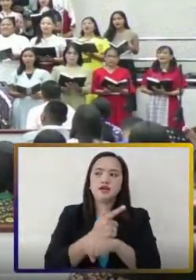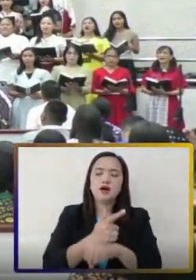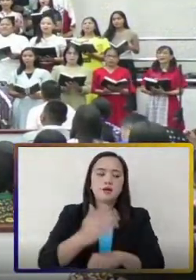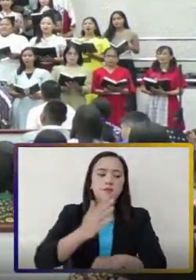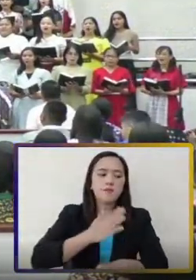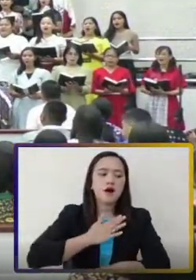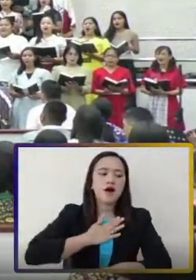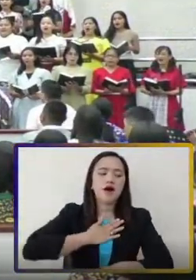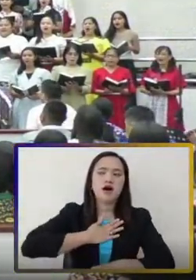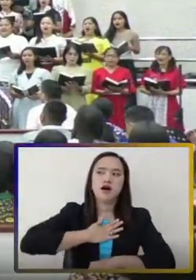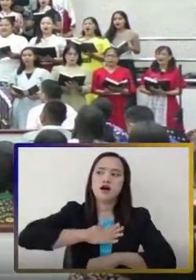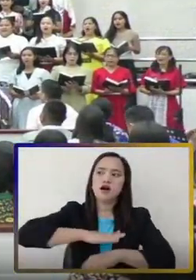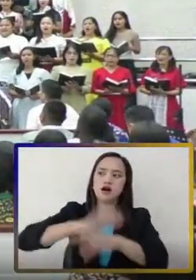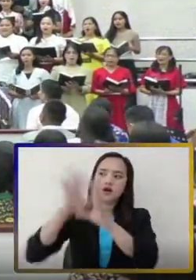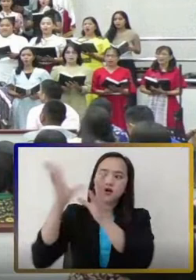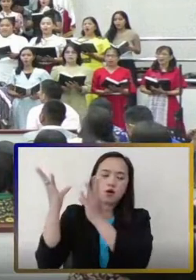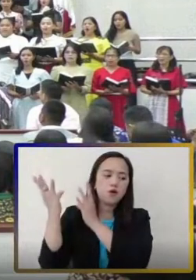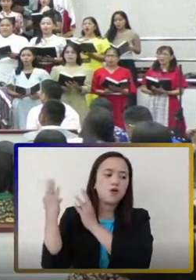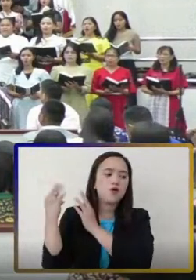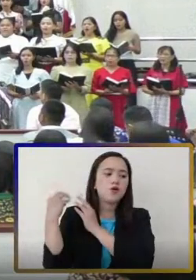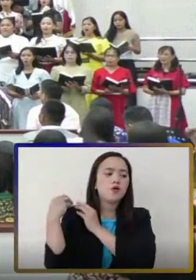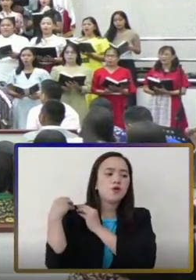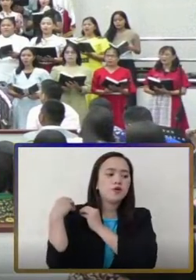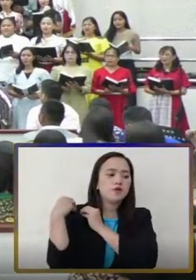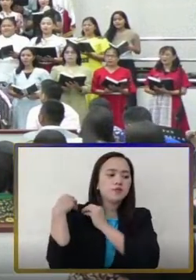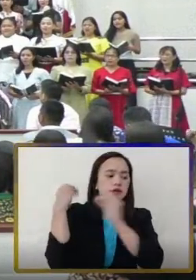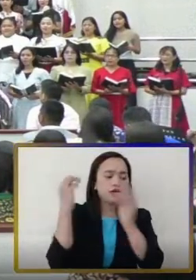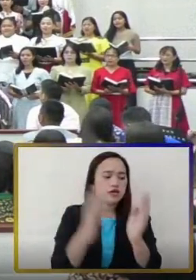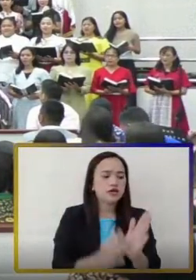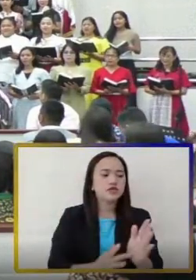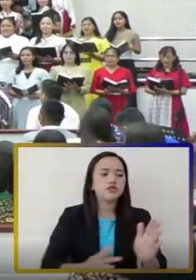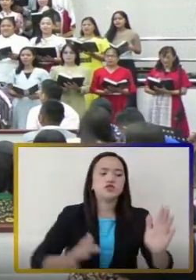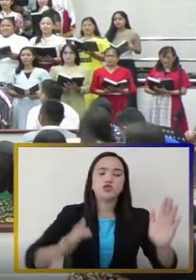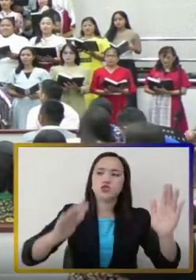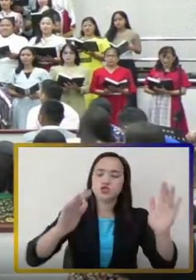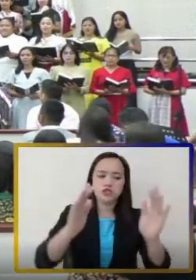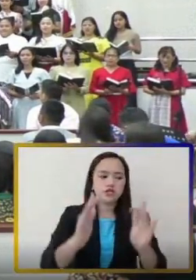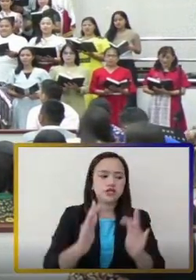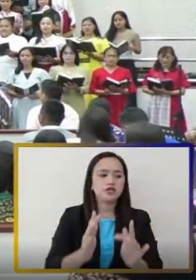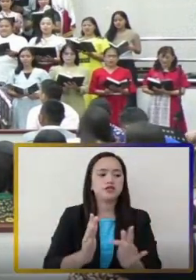sand. My hope is